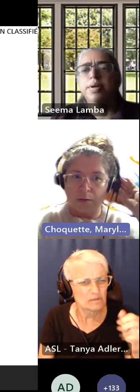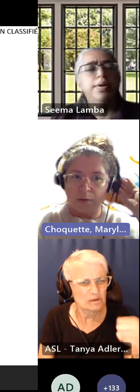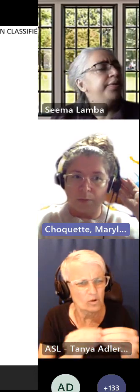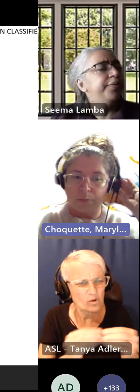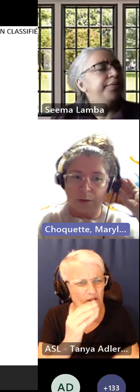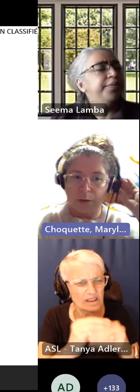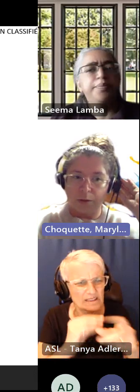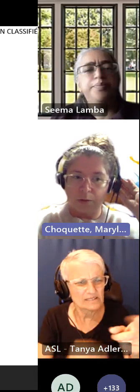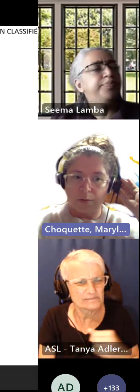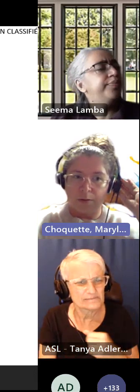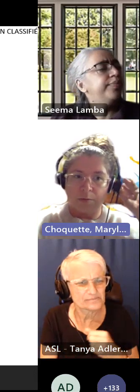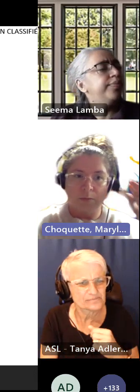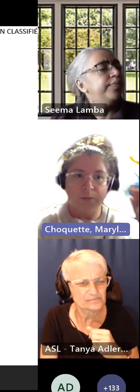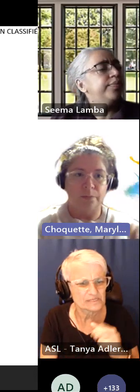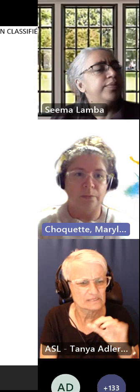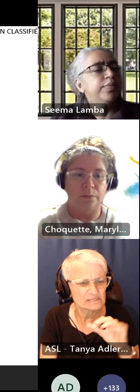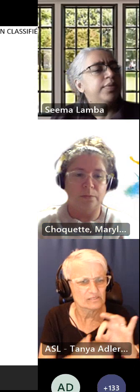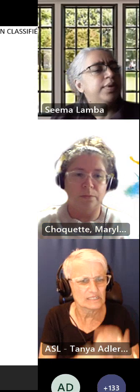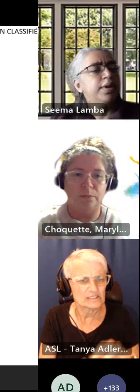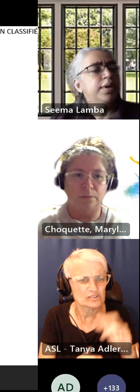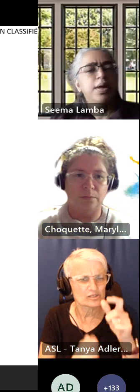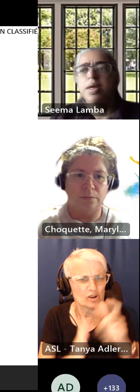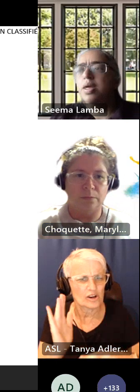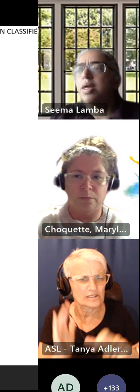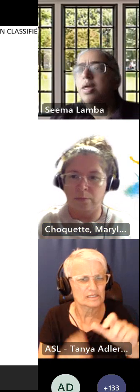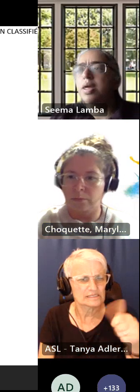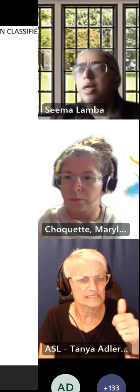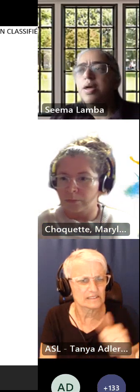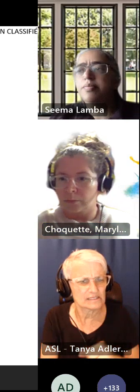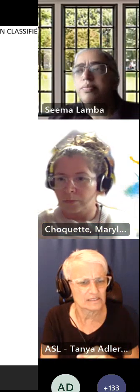to add on the Article 10?